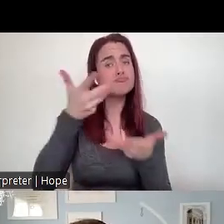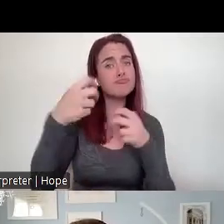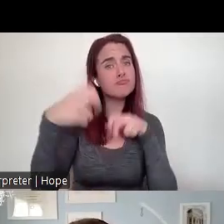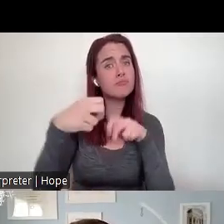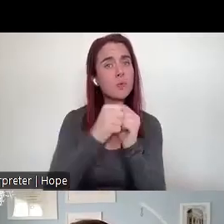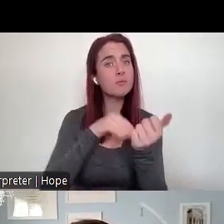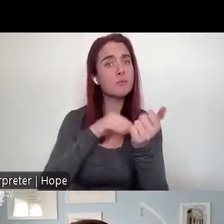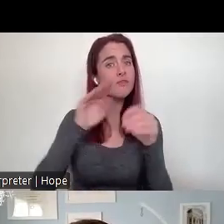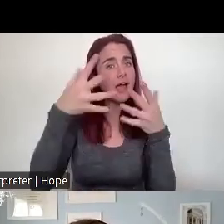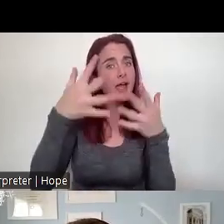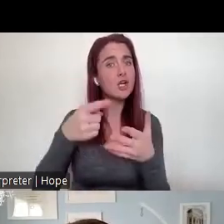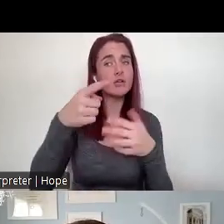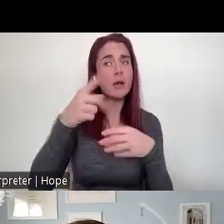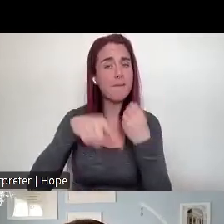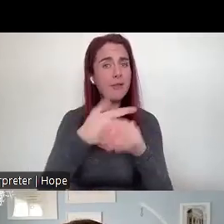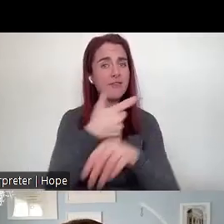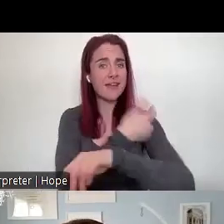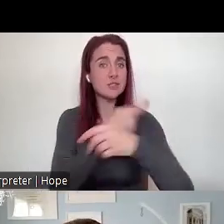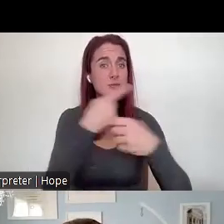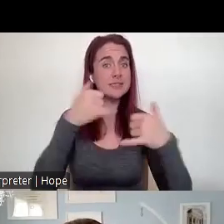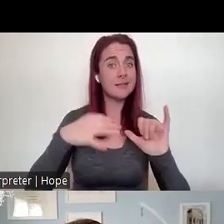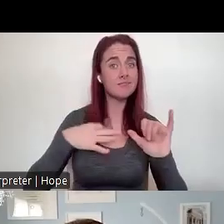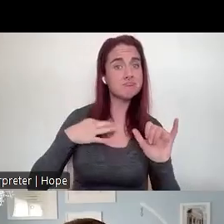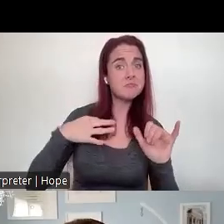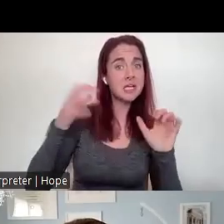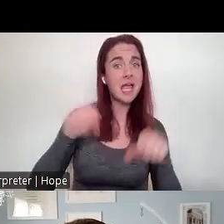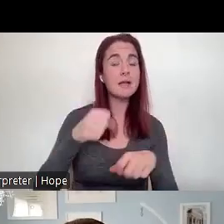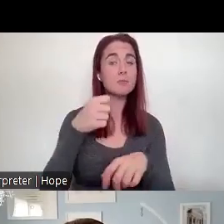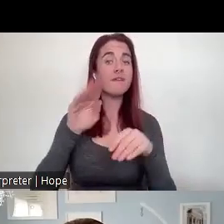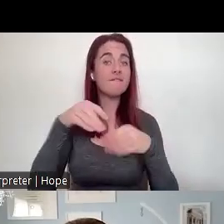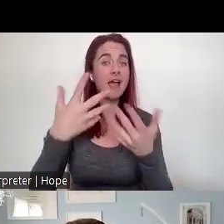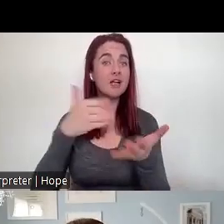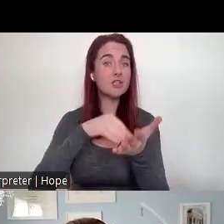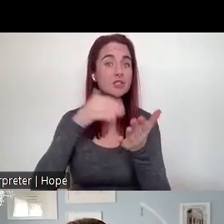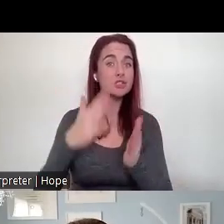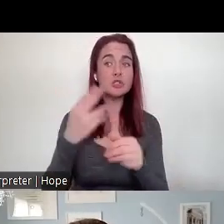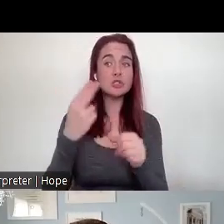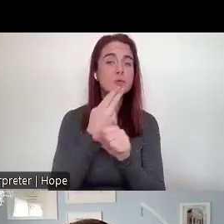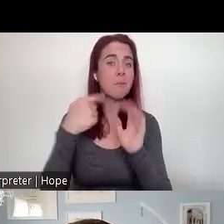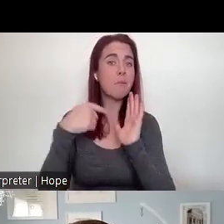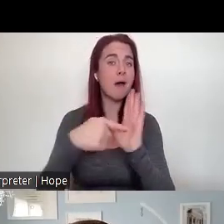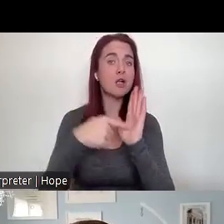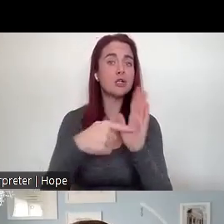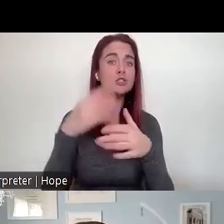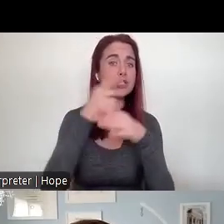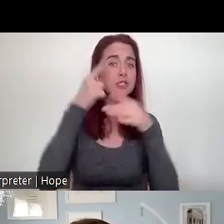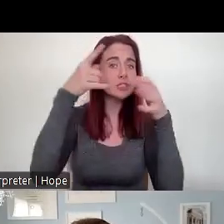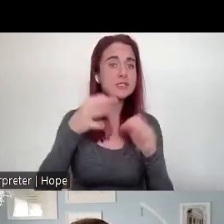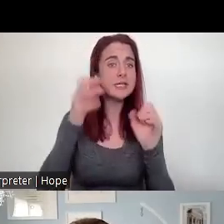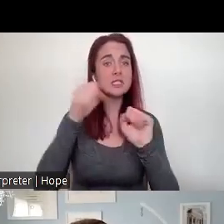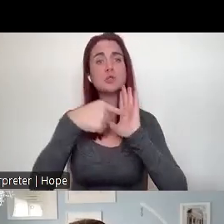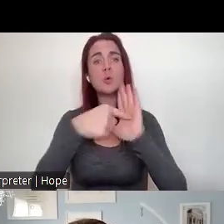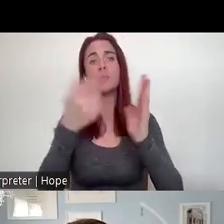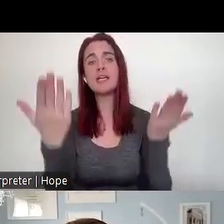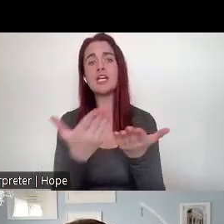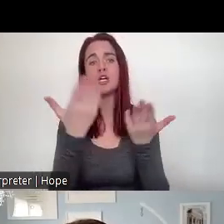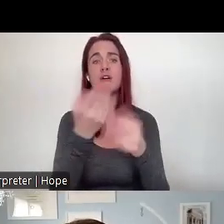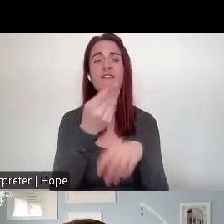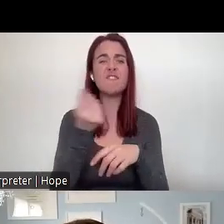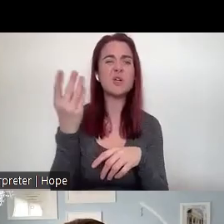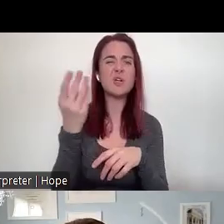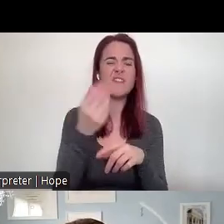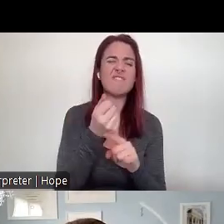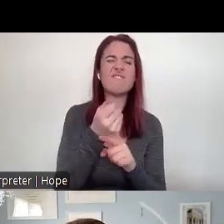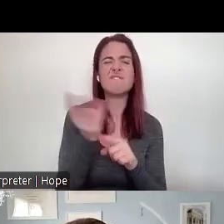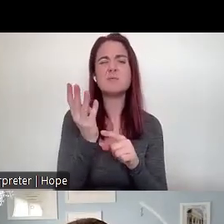getting the vaccine. You're still eligible, and providers use a shared decision-making model that's described here. There are a few special